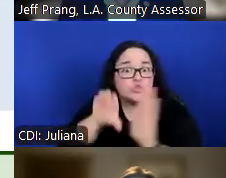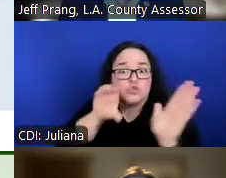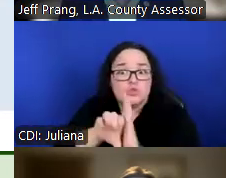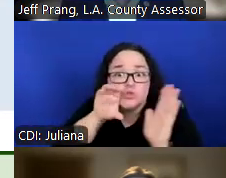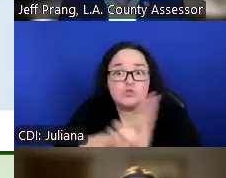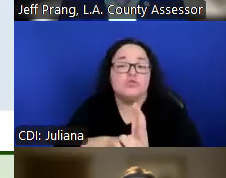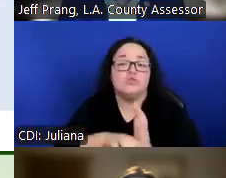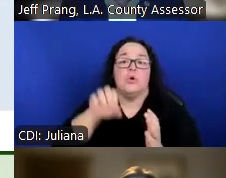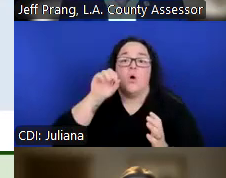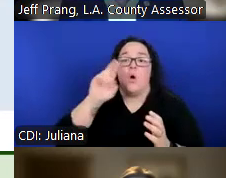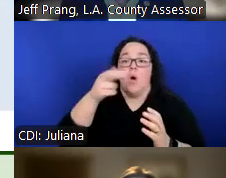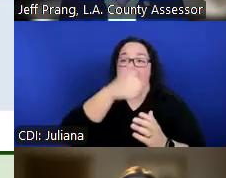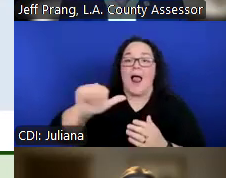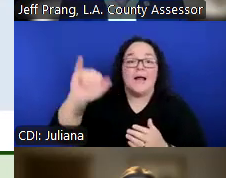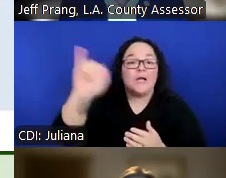well.